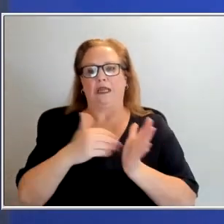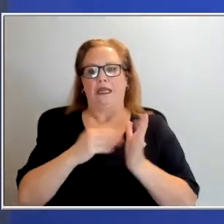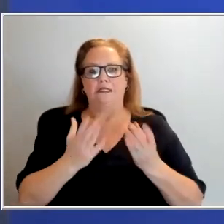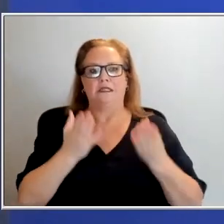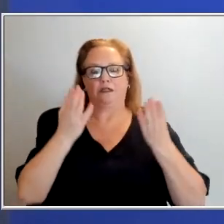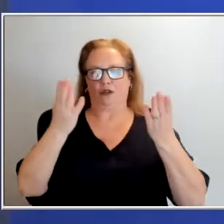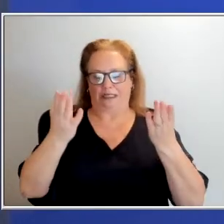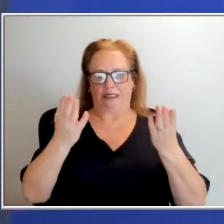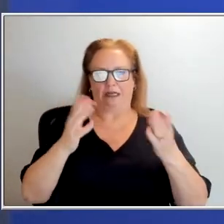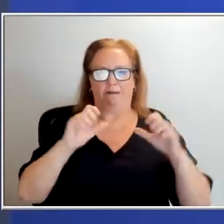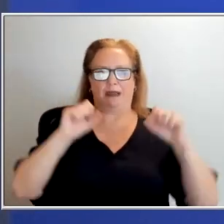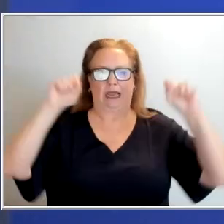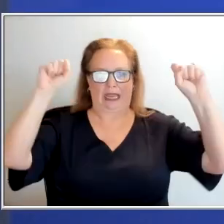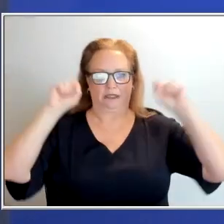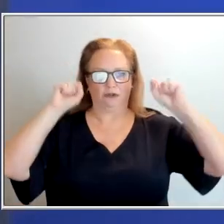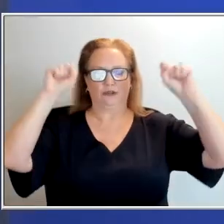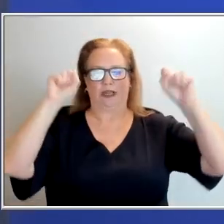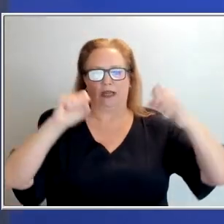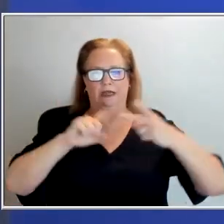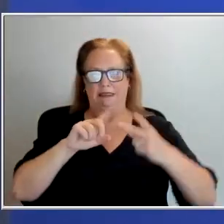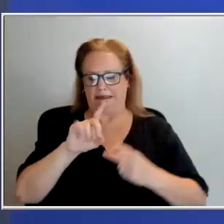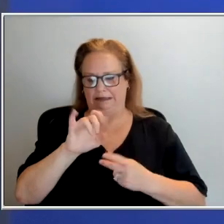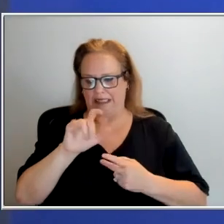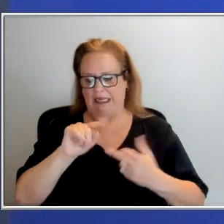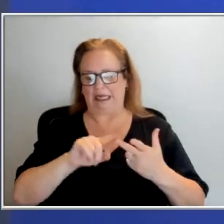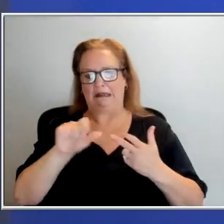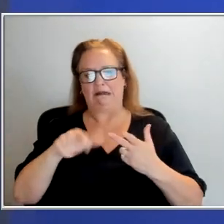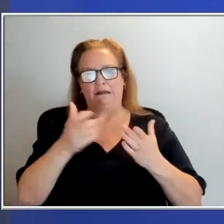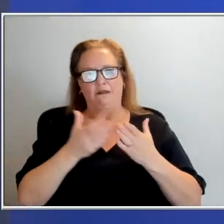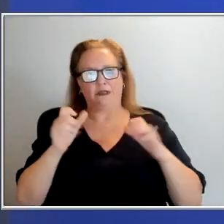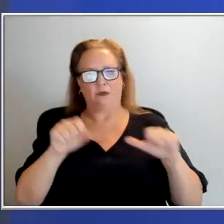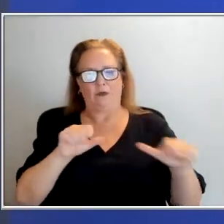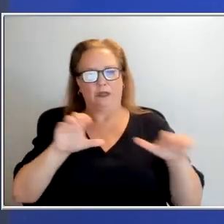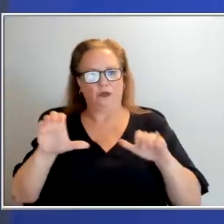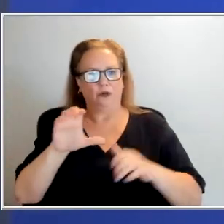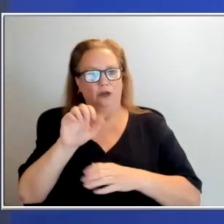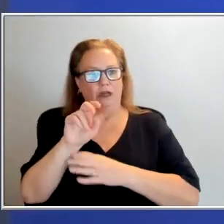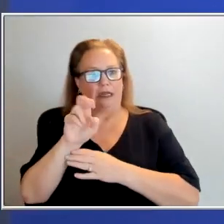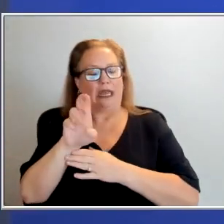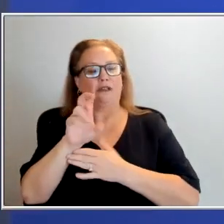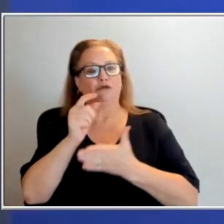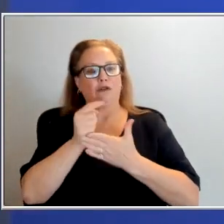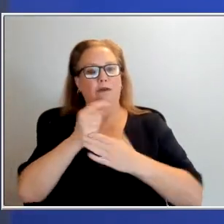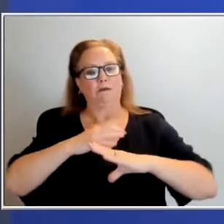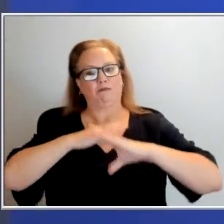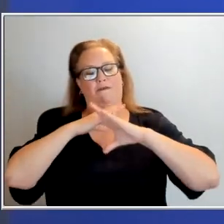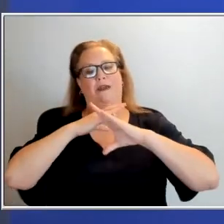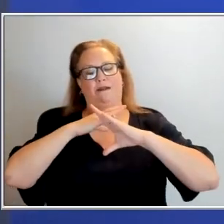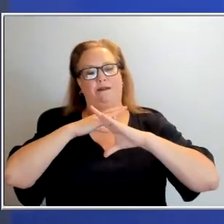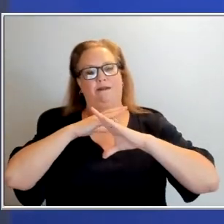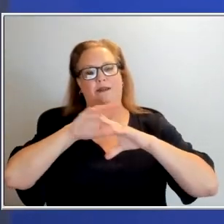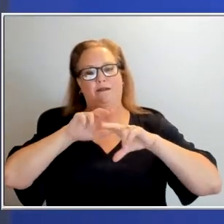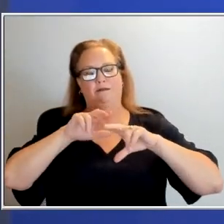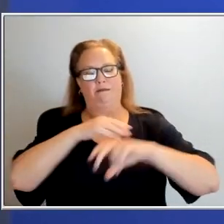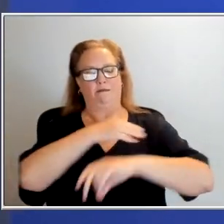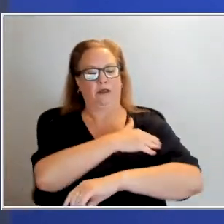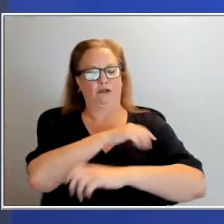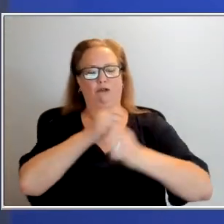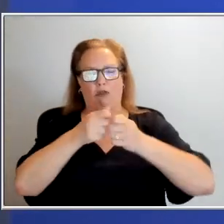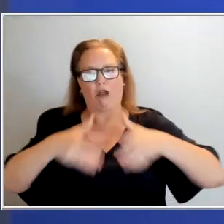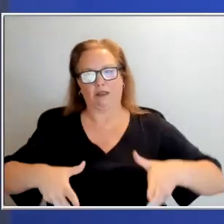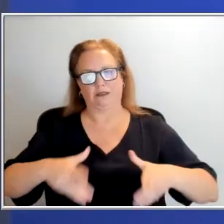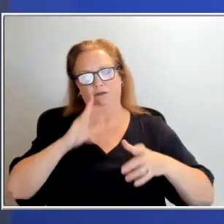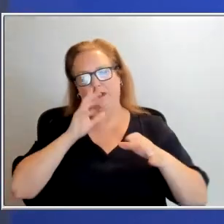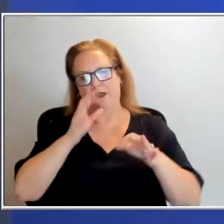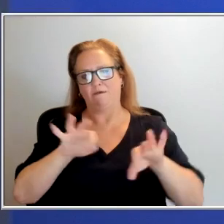by exercising, by diet, and other things that we can do during cancer treatment to prevent the loss of muscle is really critical. We've